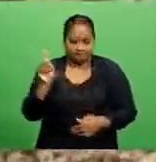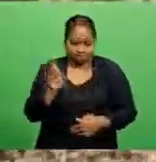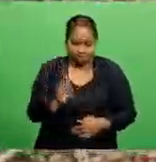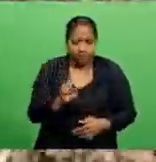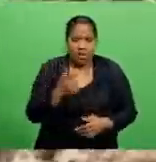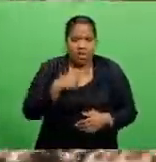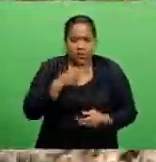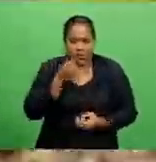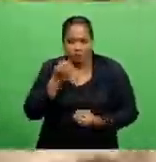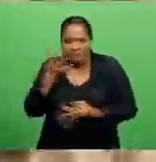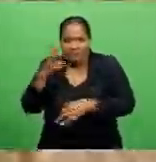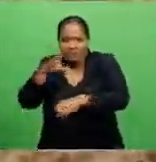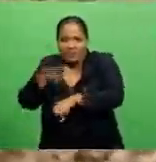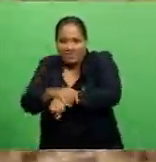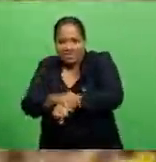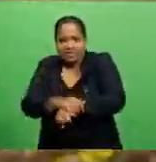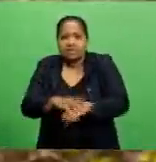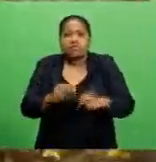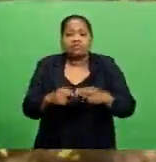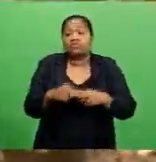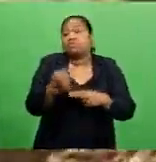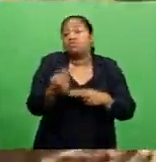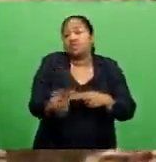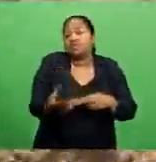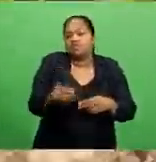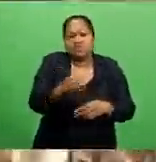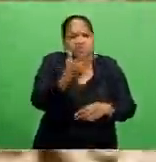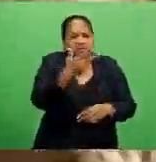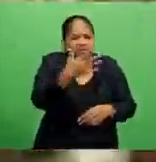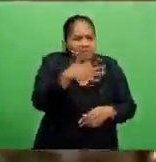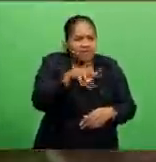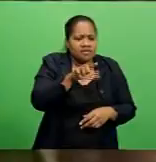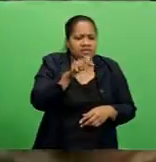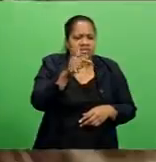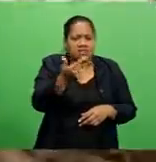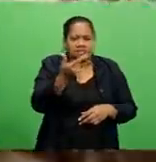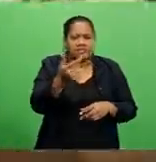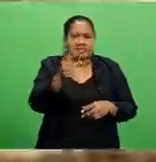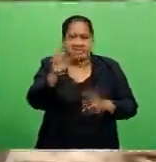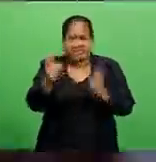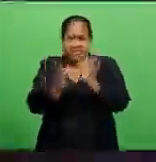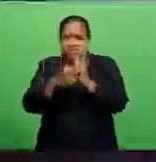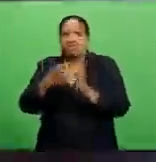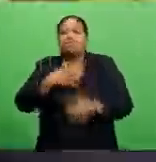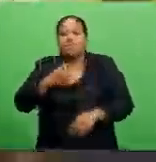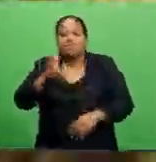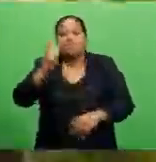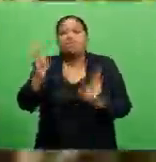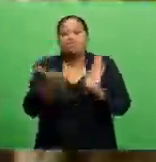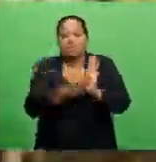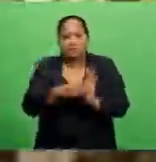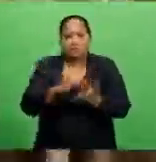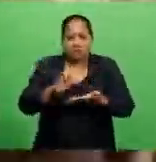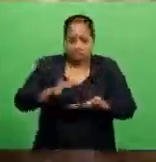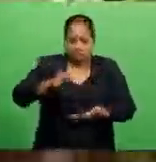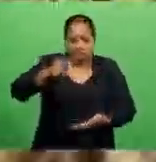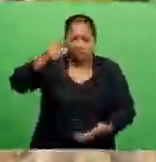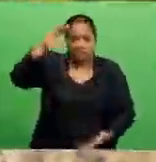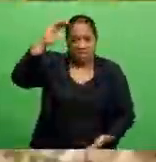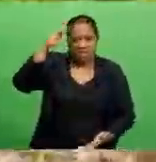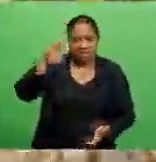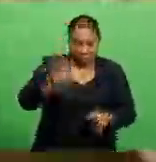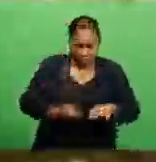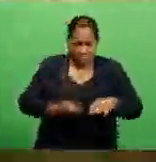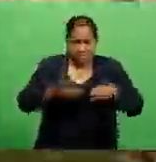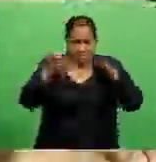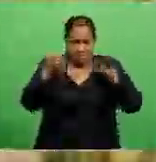The plants ranged from 57 centimeters to more than 3 meters. Chief Operations ACP Abdul Khan